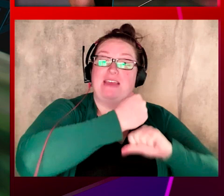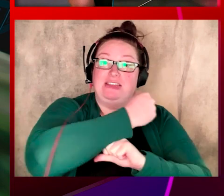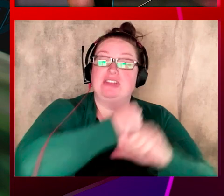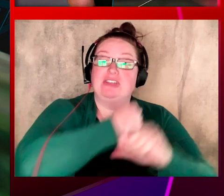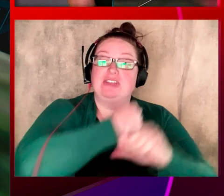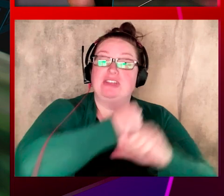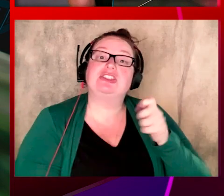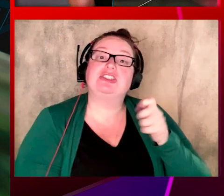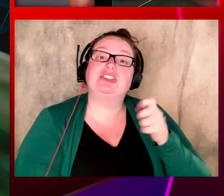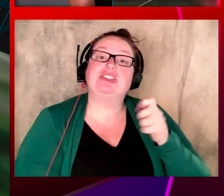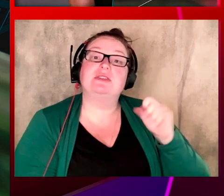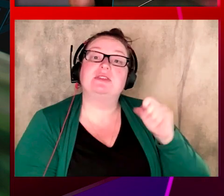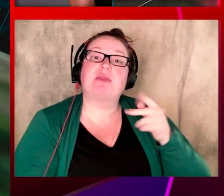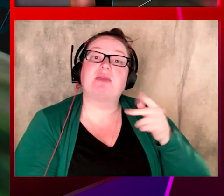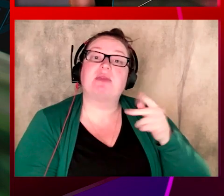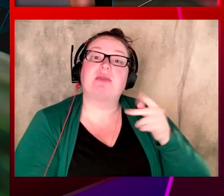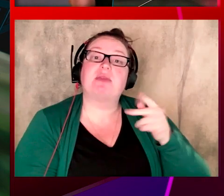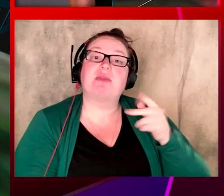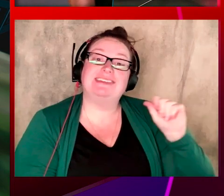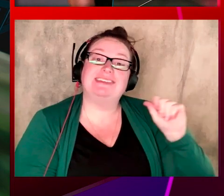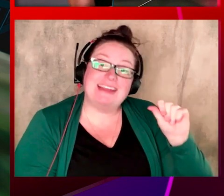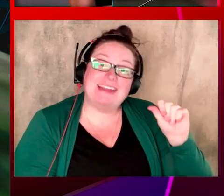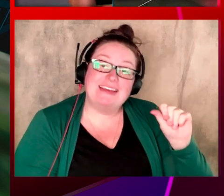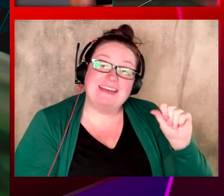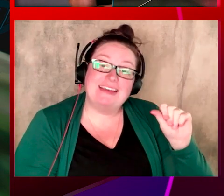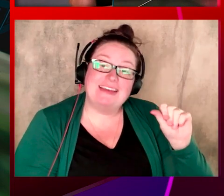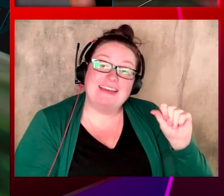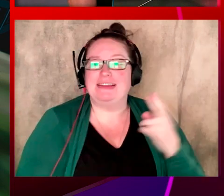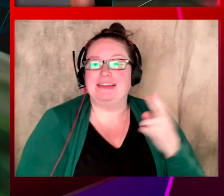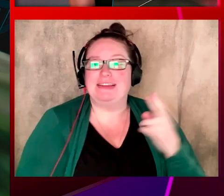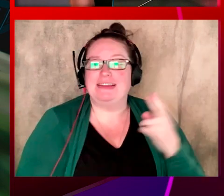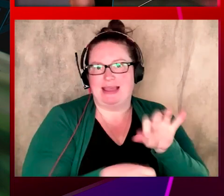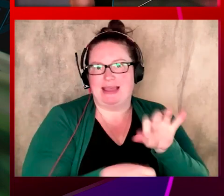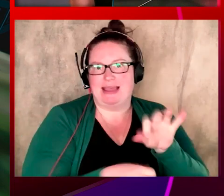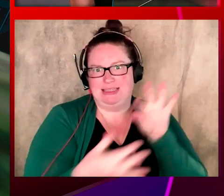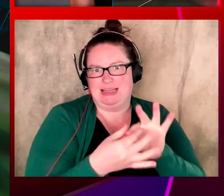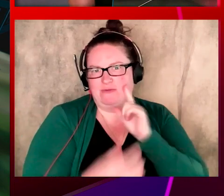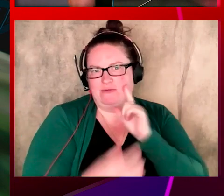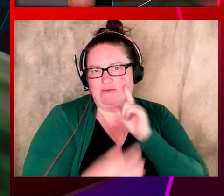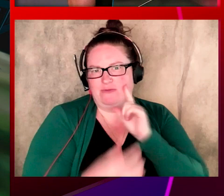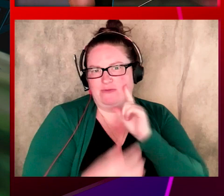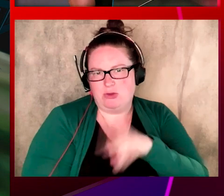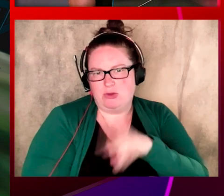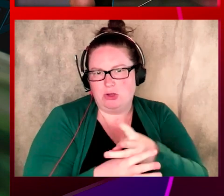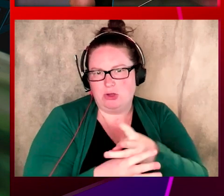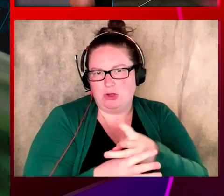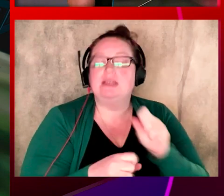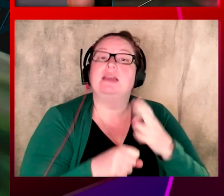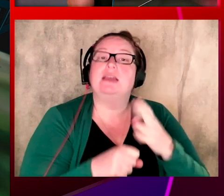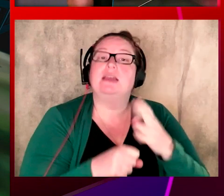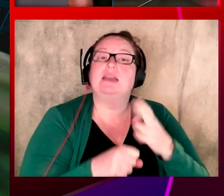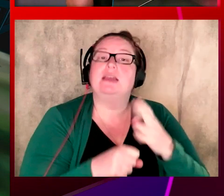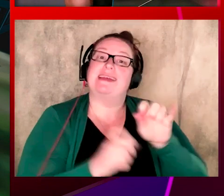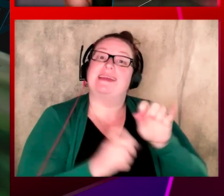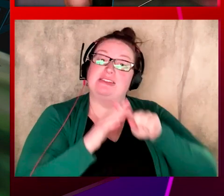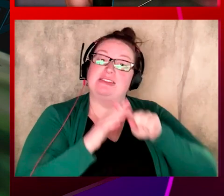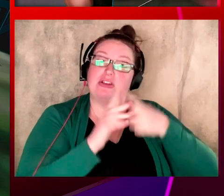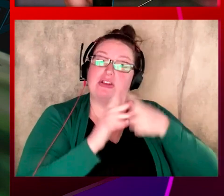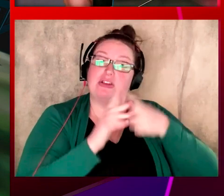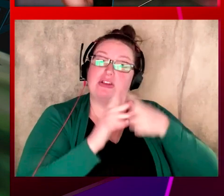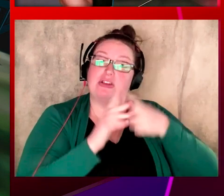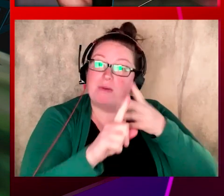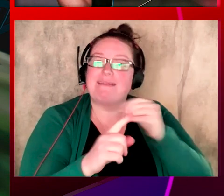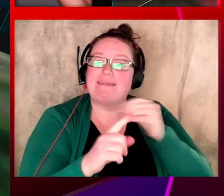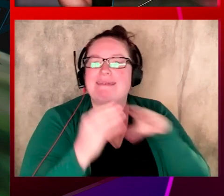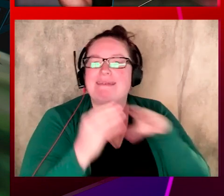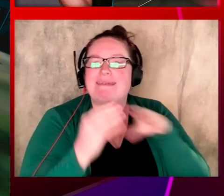data and use that as like the rigging of the real world, right? You can use that as the starting point and then add other